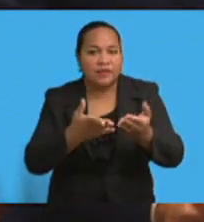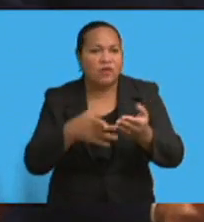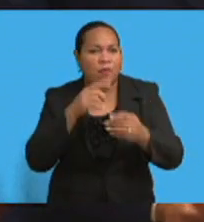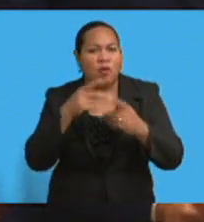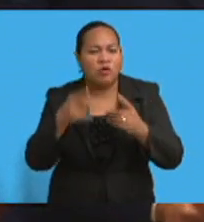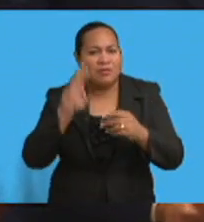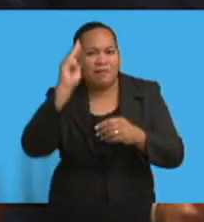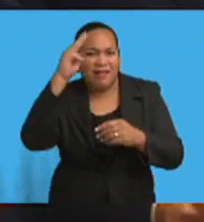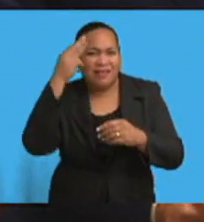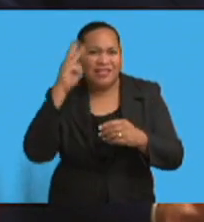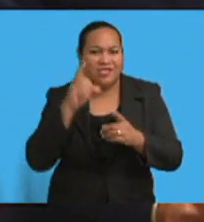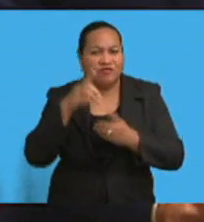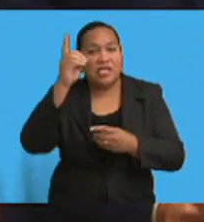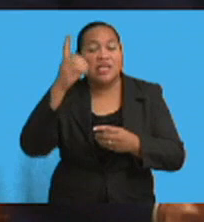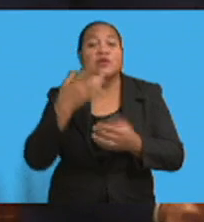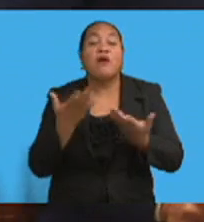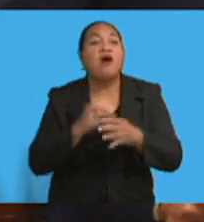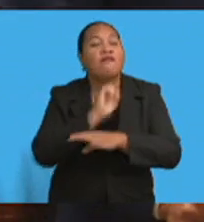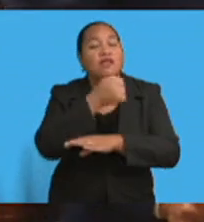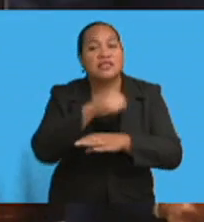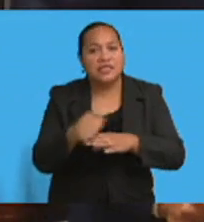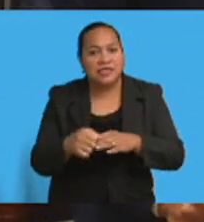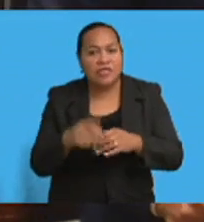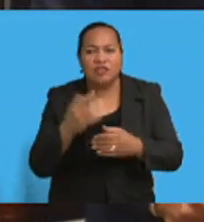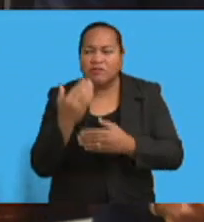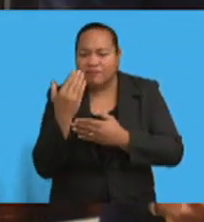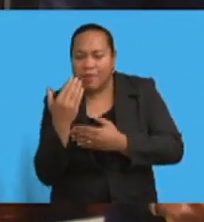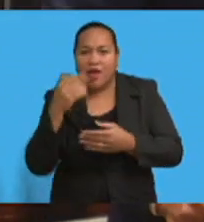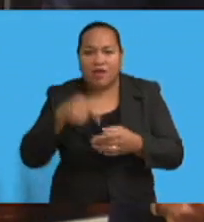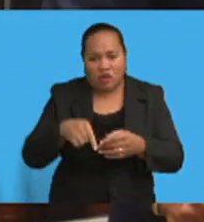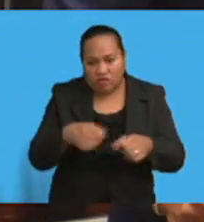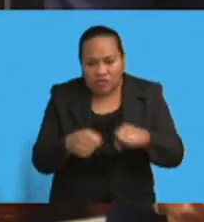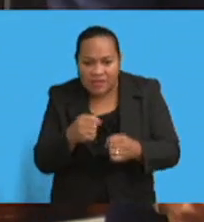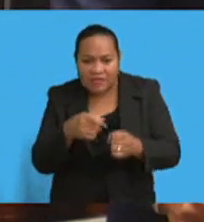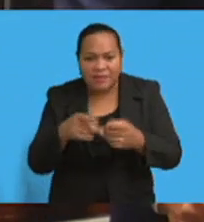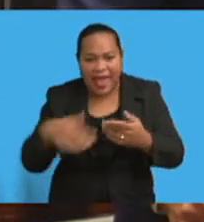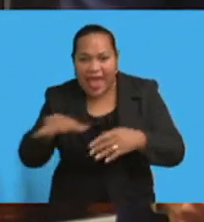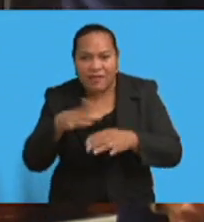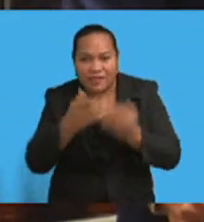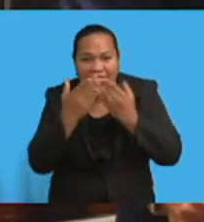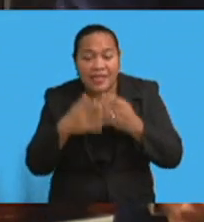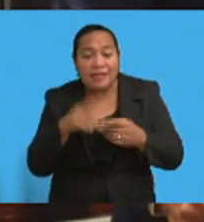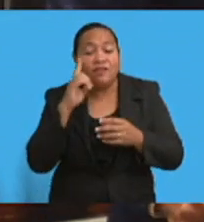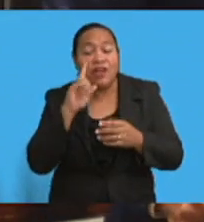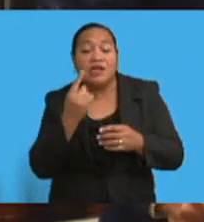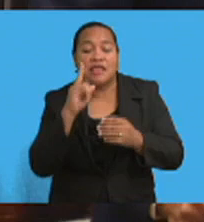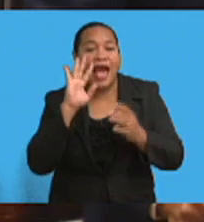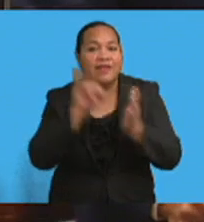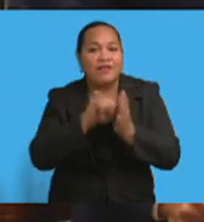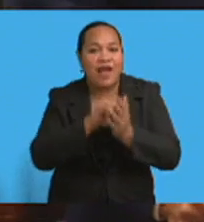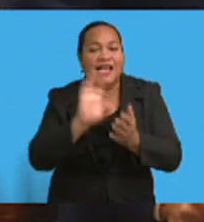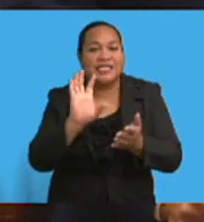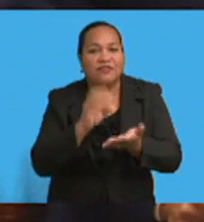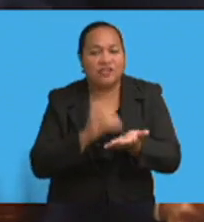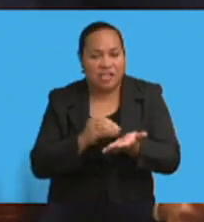or master's degree overseas, based on the strategic areas of study identified by the civil service. And 5 scholarships